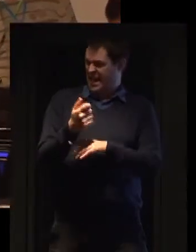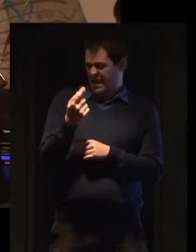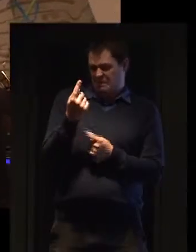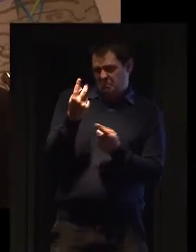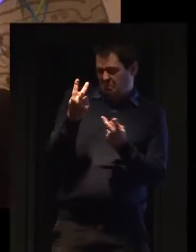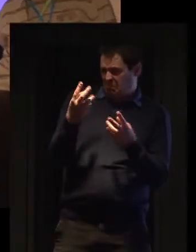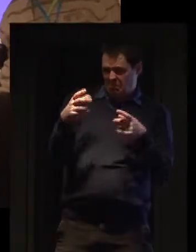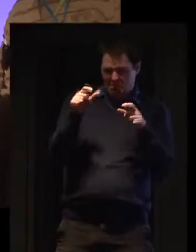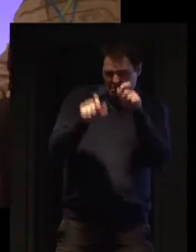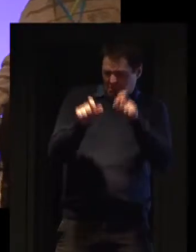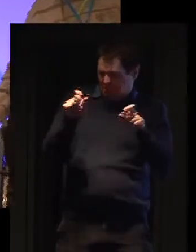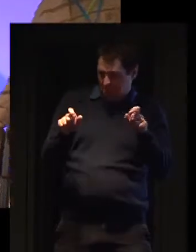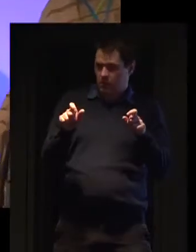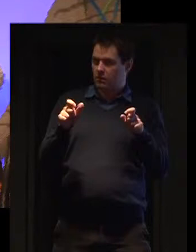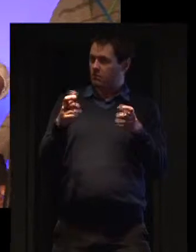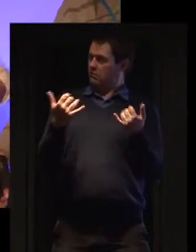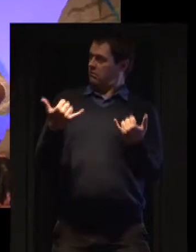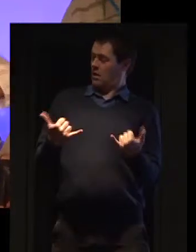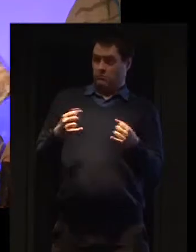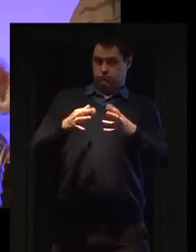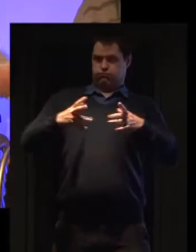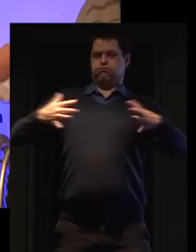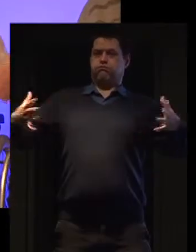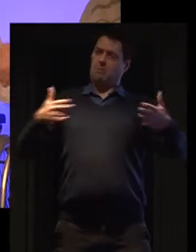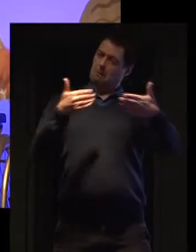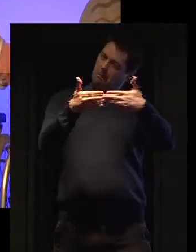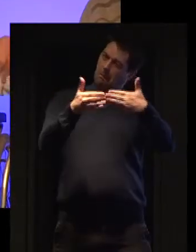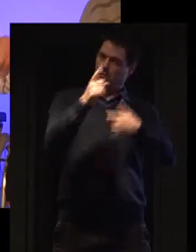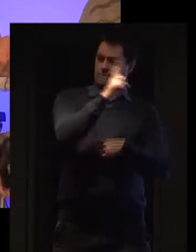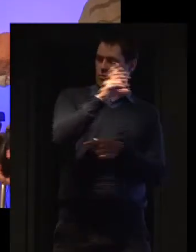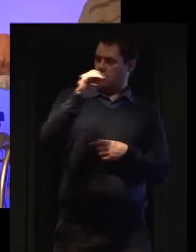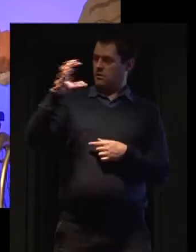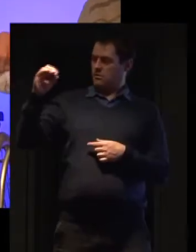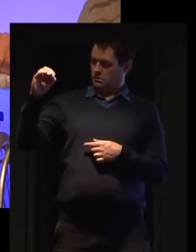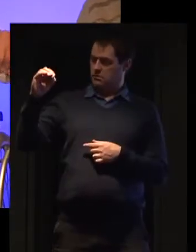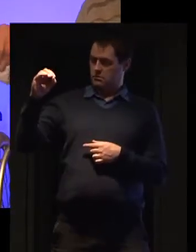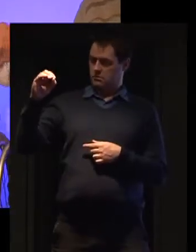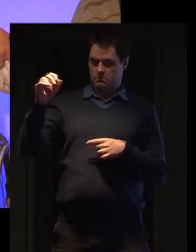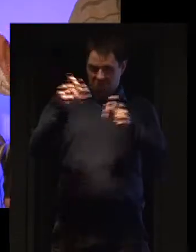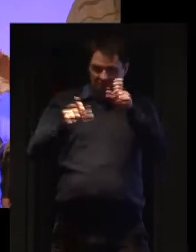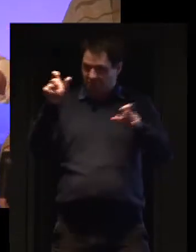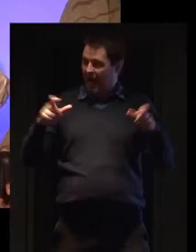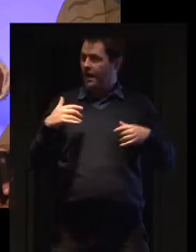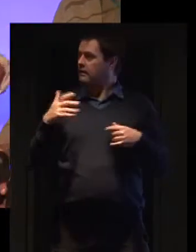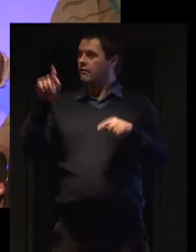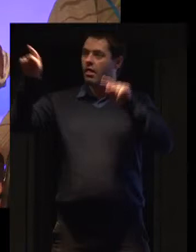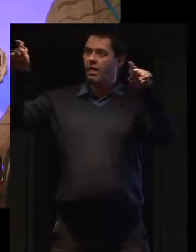only. Today we have almost 100 and new people are wanting to